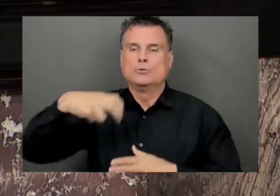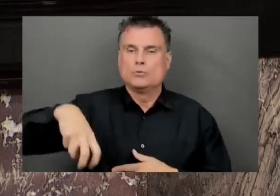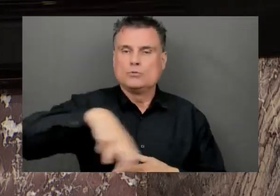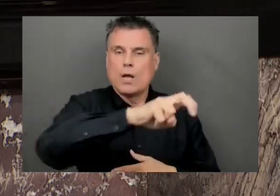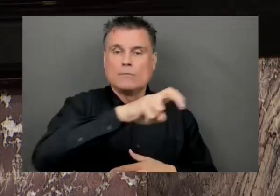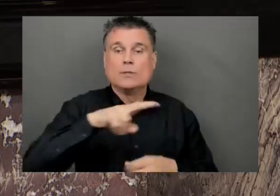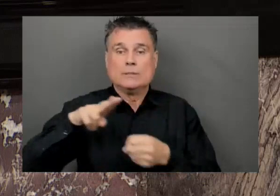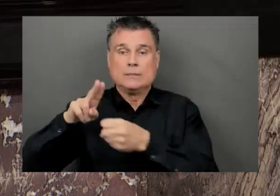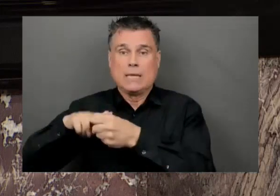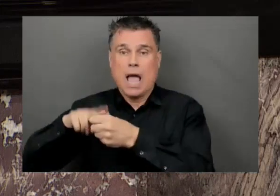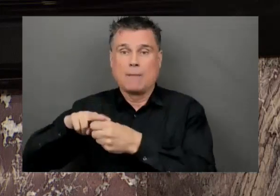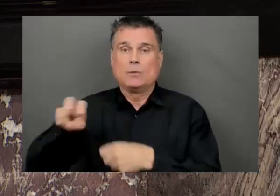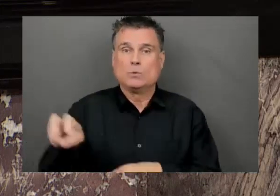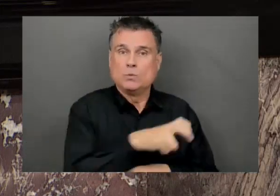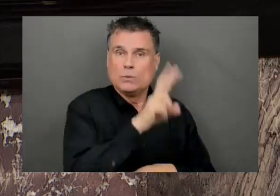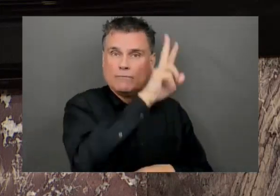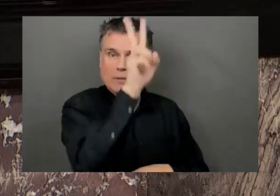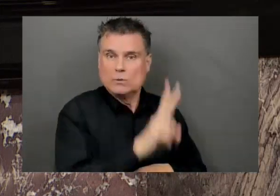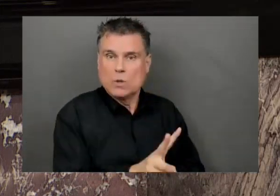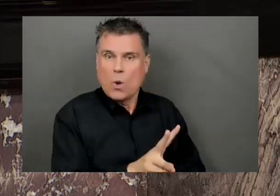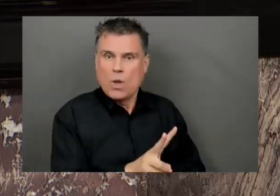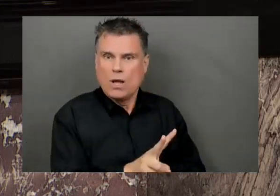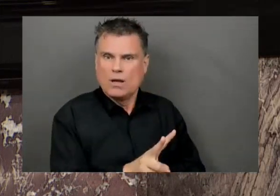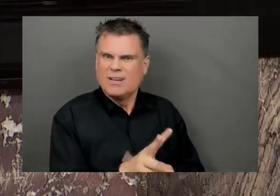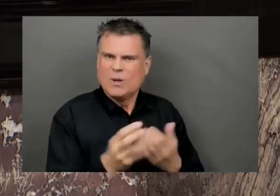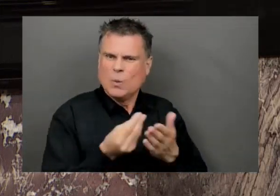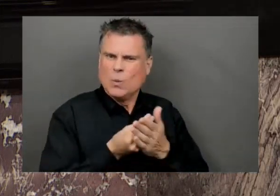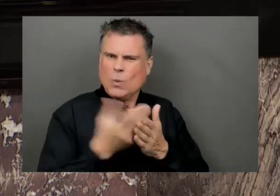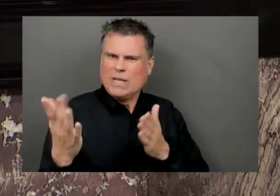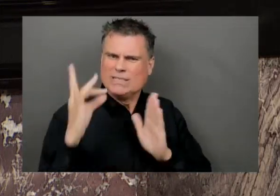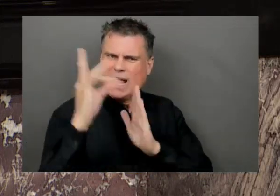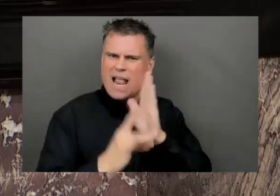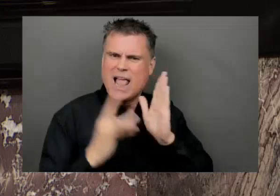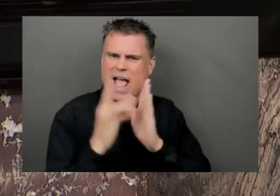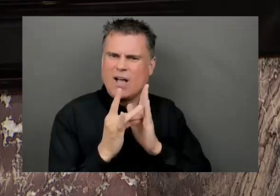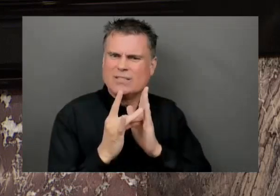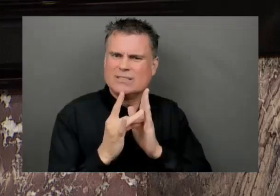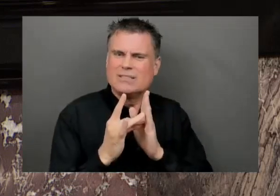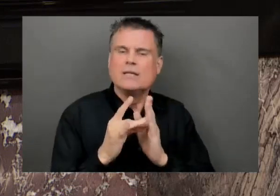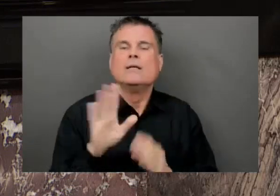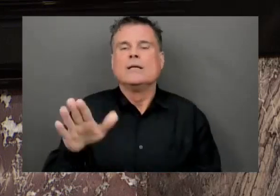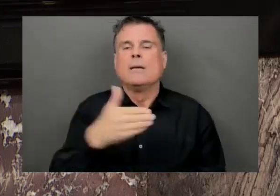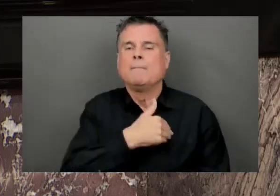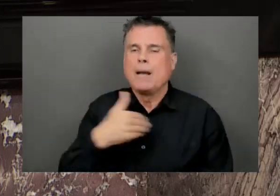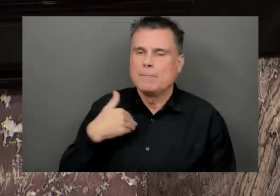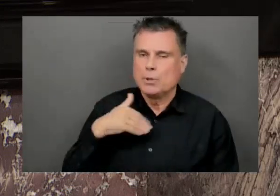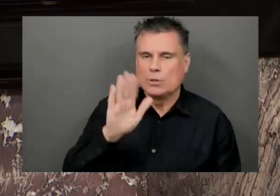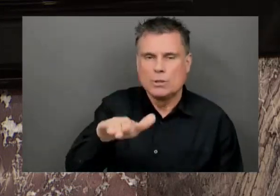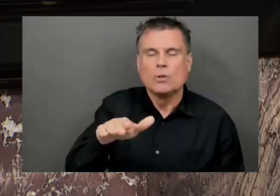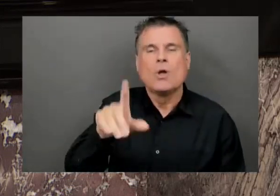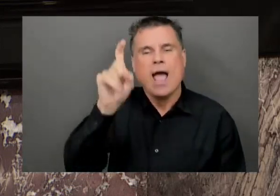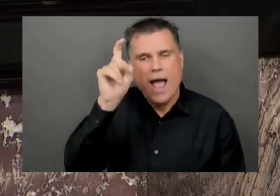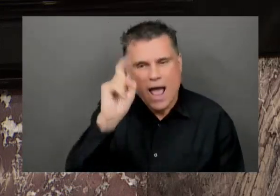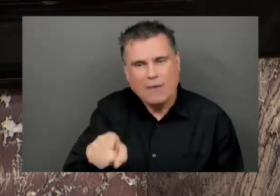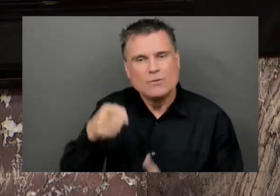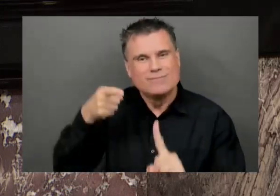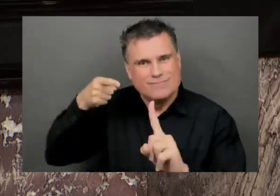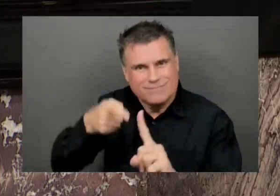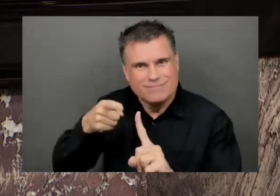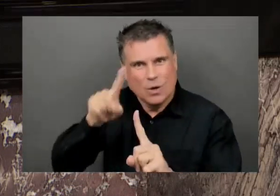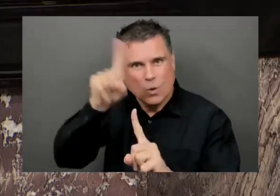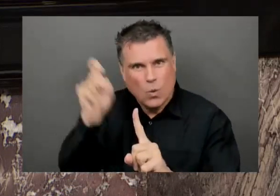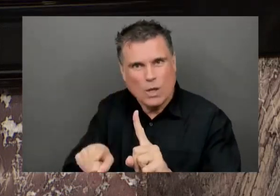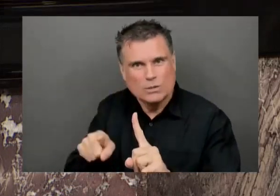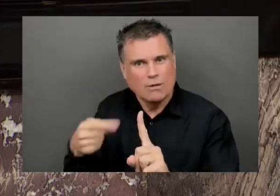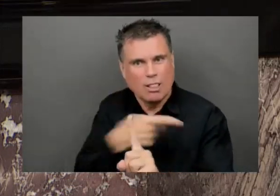heart damage. Member, just ask question, please. We don't have much time. Thank you so much, please. I get 1 question every 2 weeks in this I know, place. I understand, I appreciate